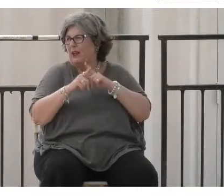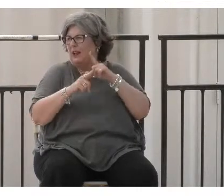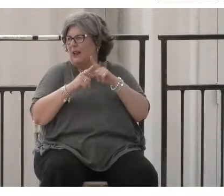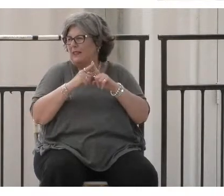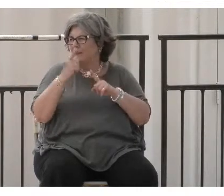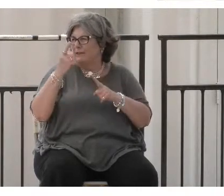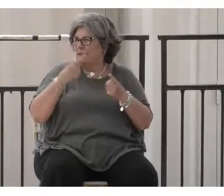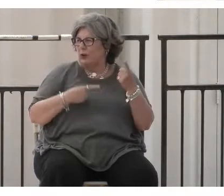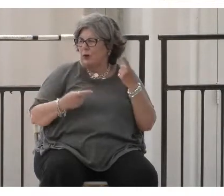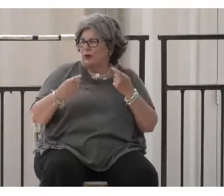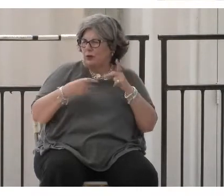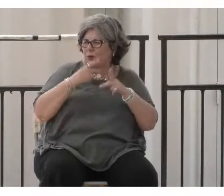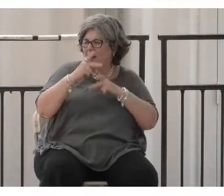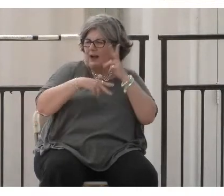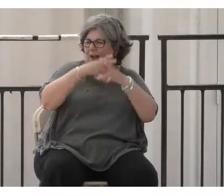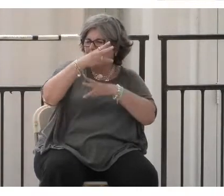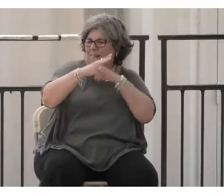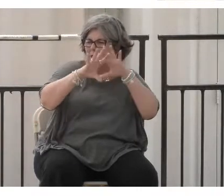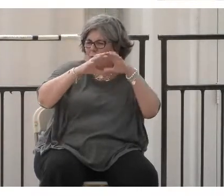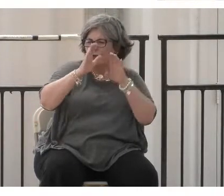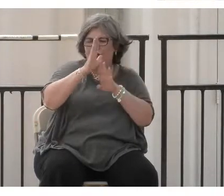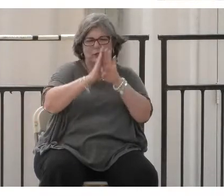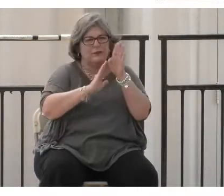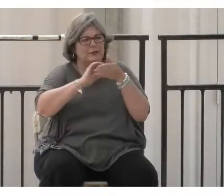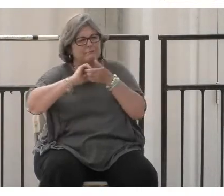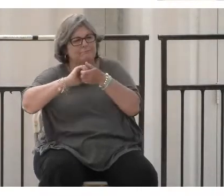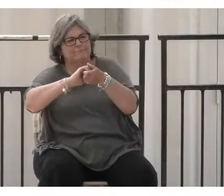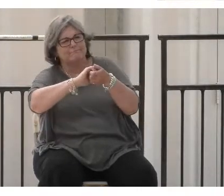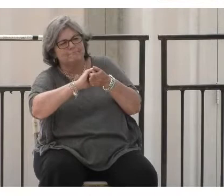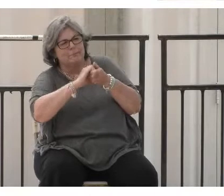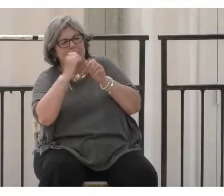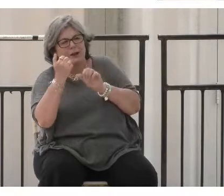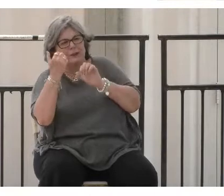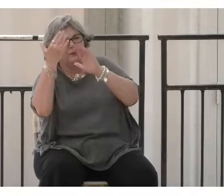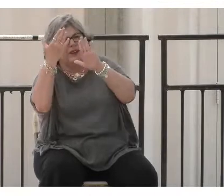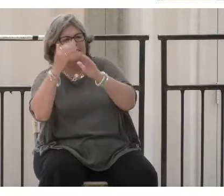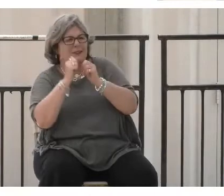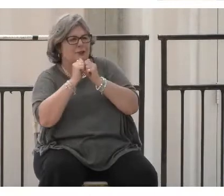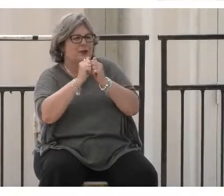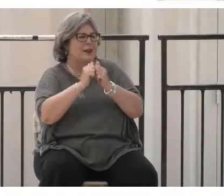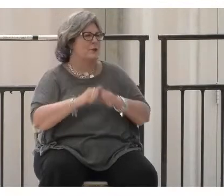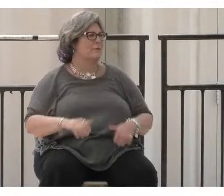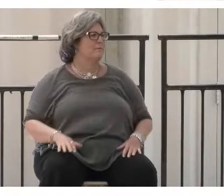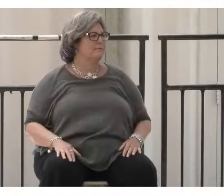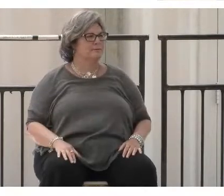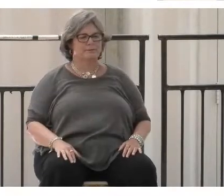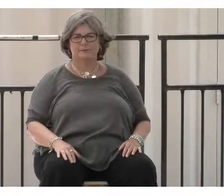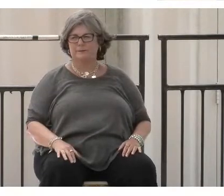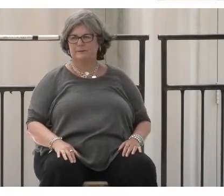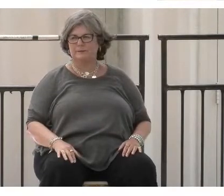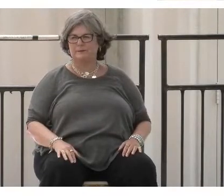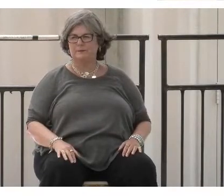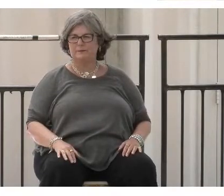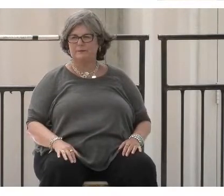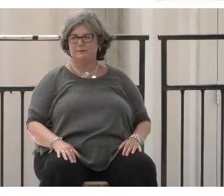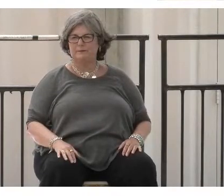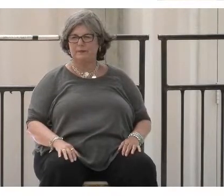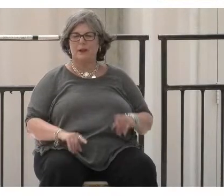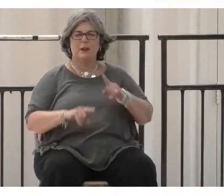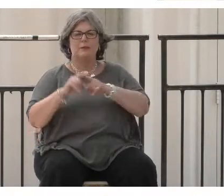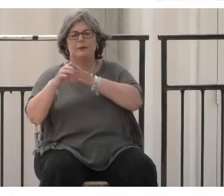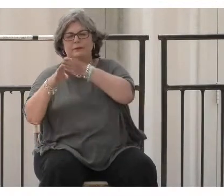question is, what kind of world do we want to create together? We have to face this together. So you can see that from various disciplines